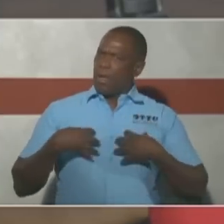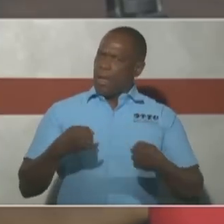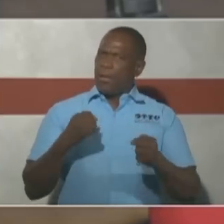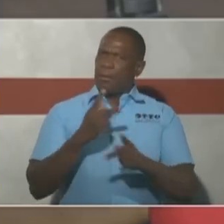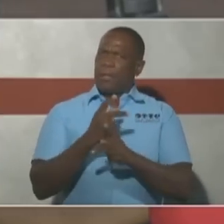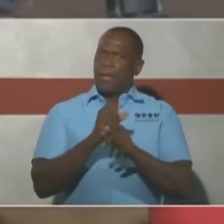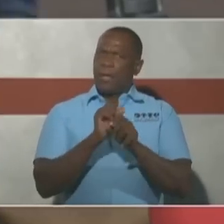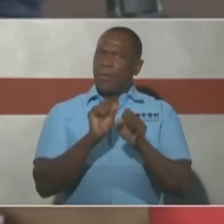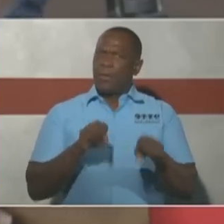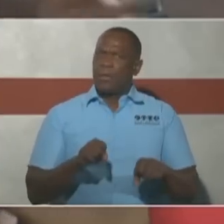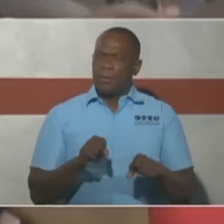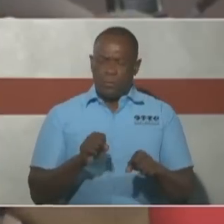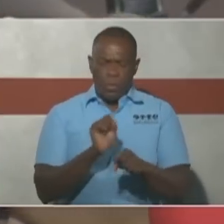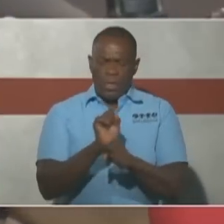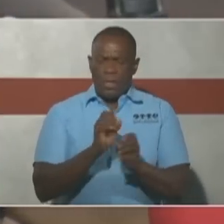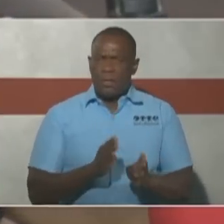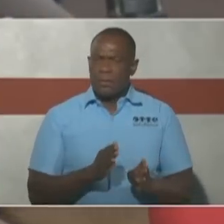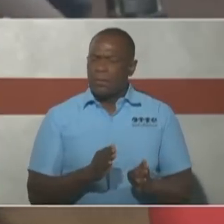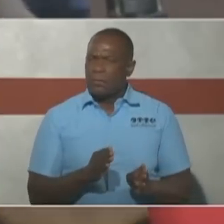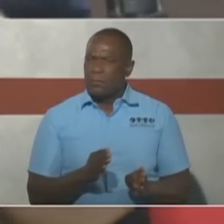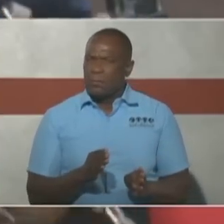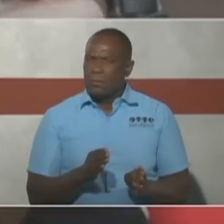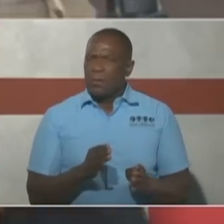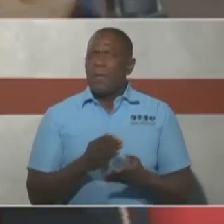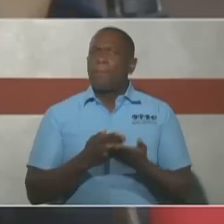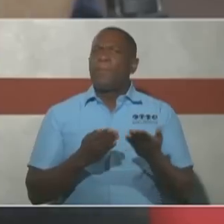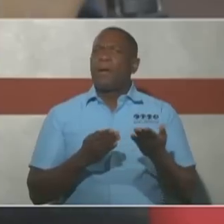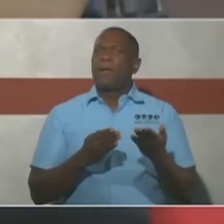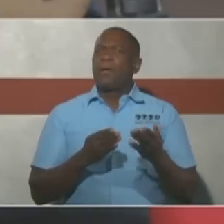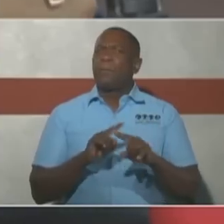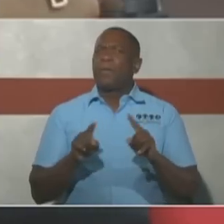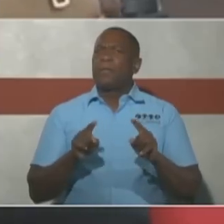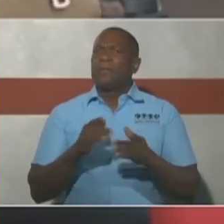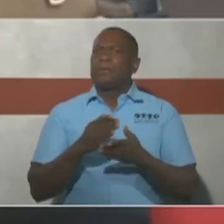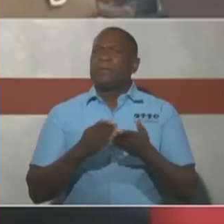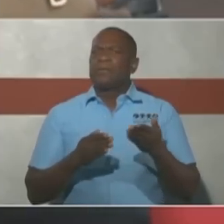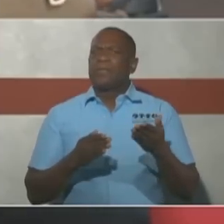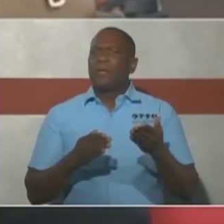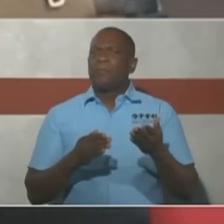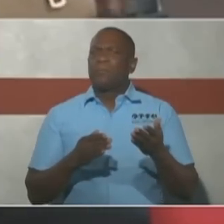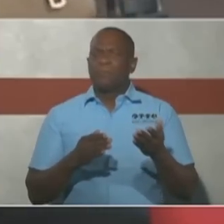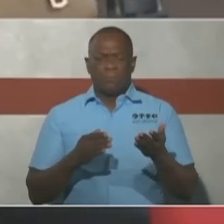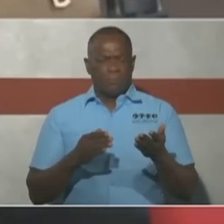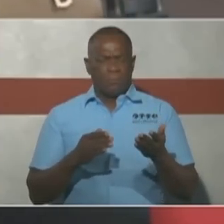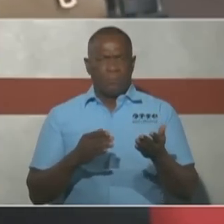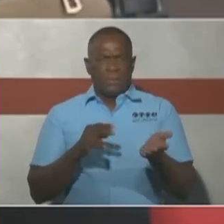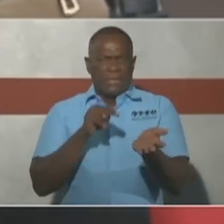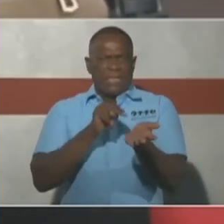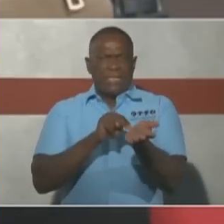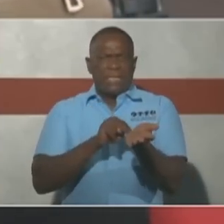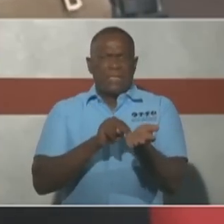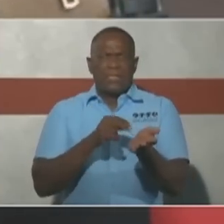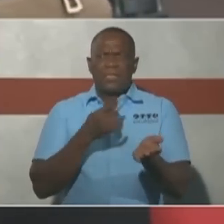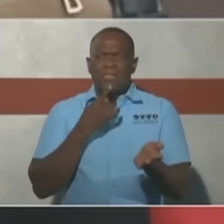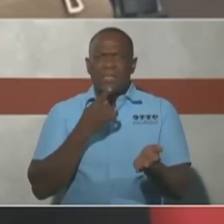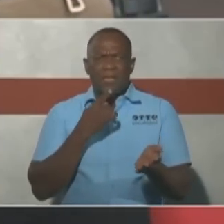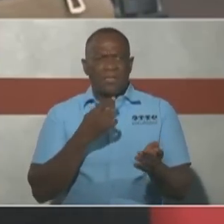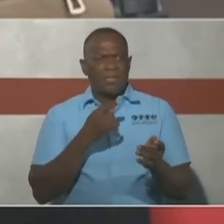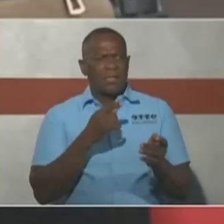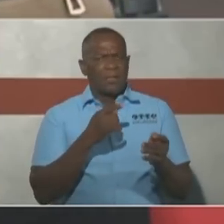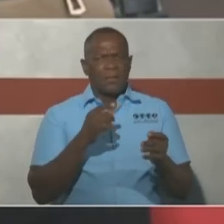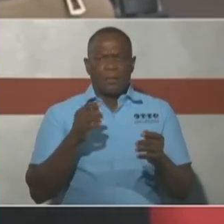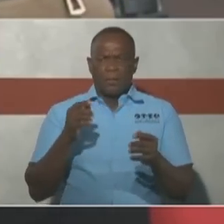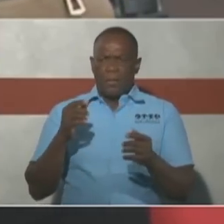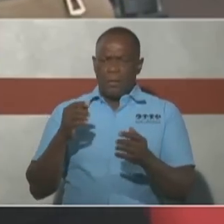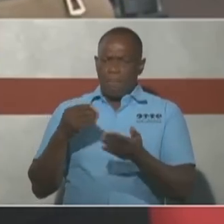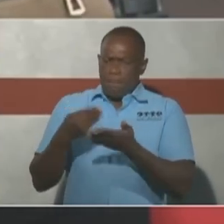Alina Dudnas from News. Thanks very much for having me. Thank you very much. Quick question. I know that we appreciate